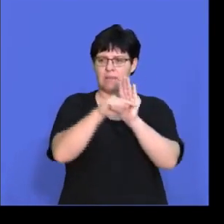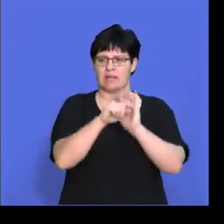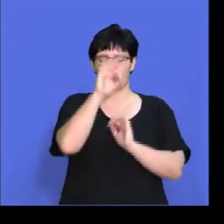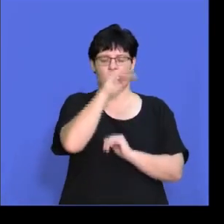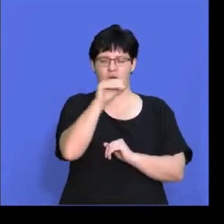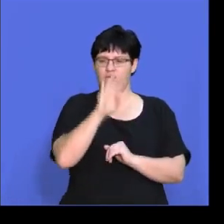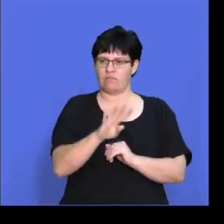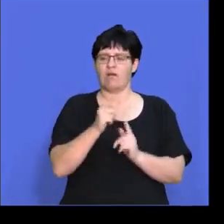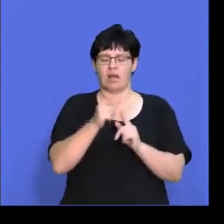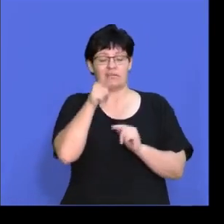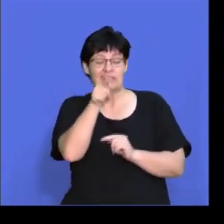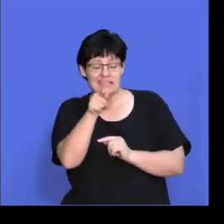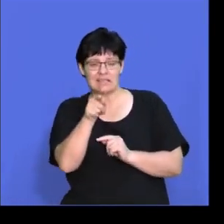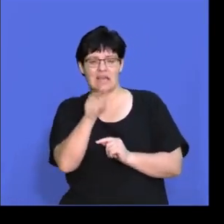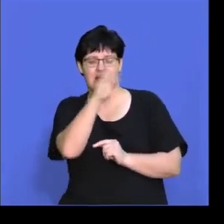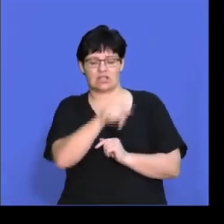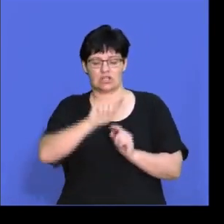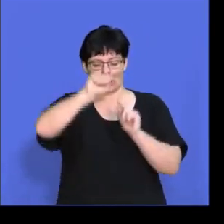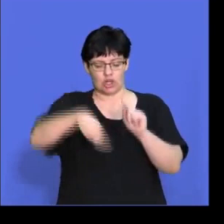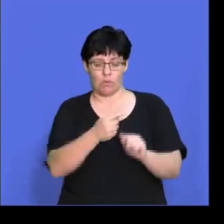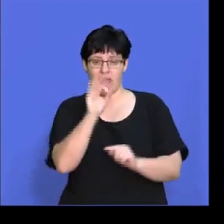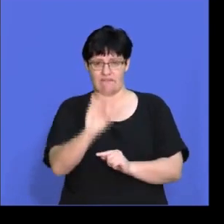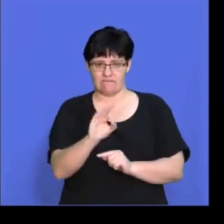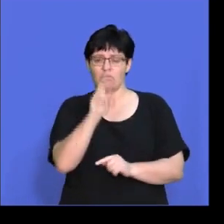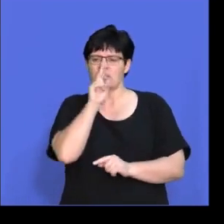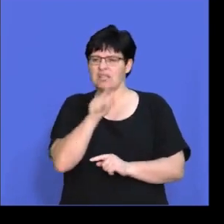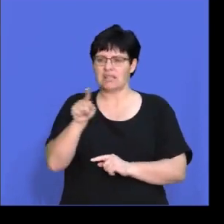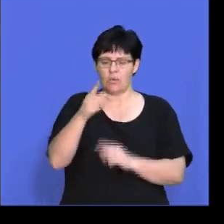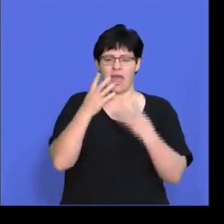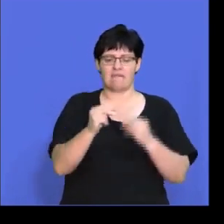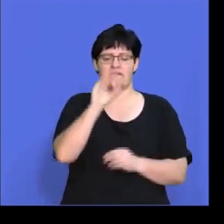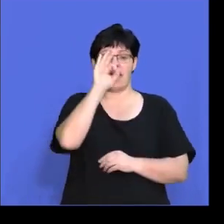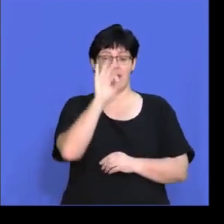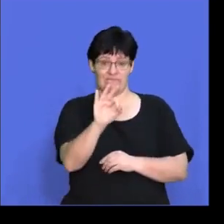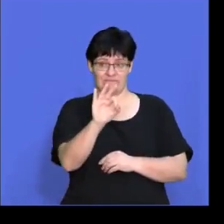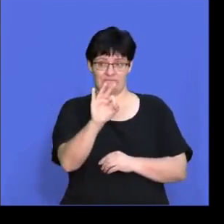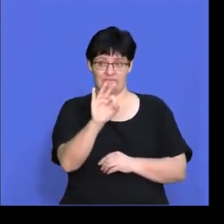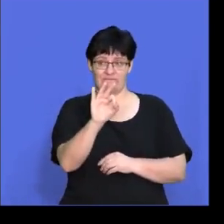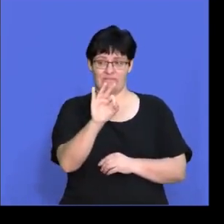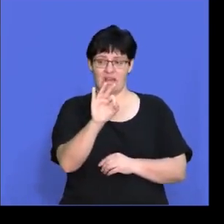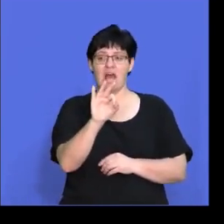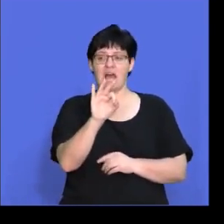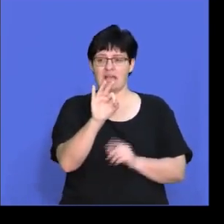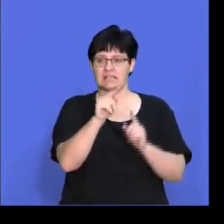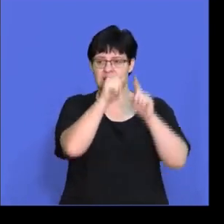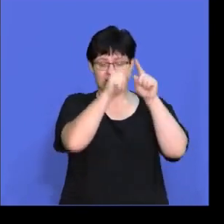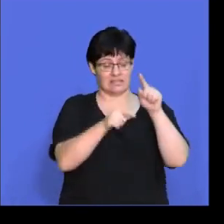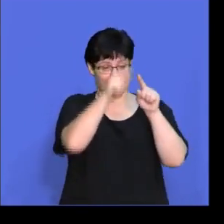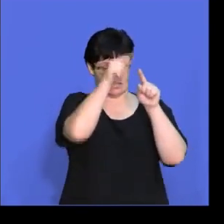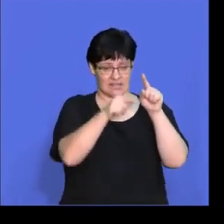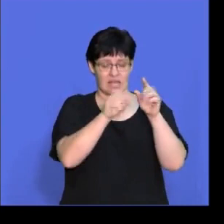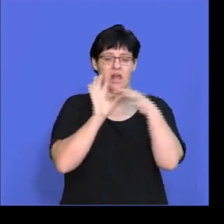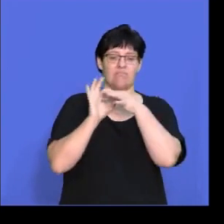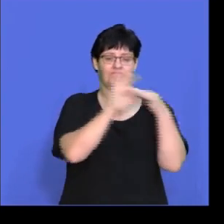of f. So let's just have a look at that now. Okay, so here we can see we have f is that parabola, which is